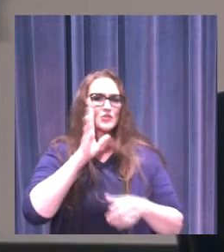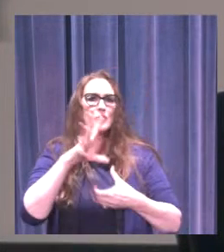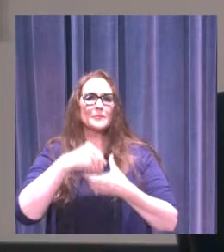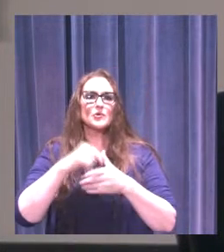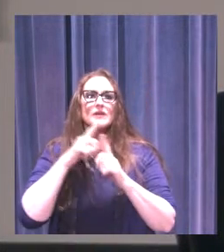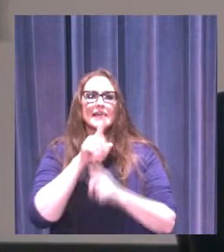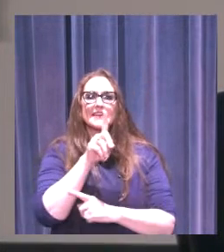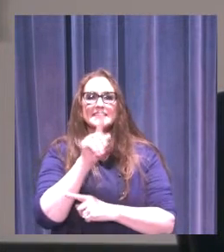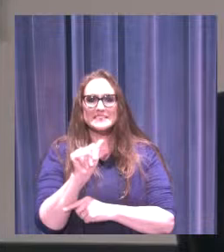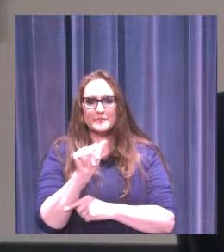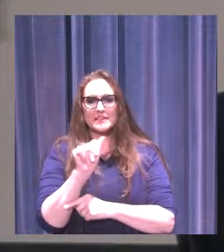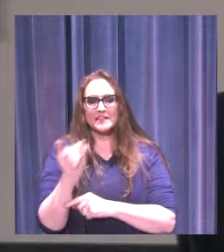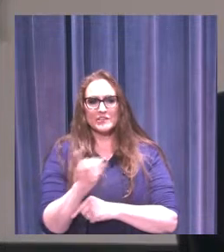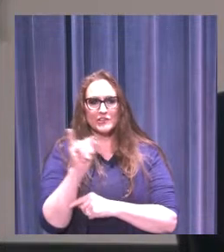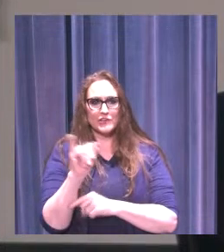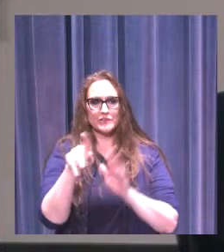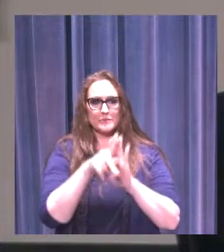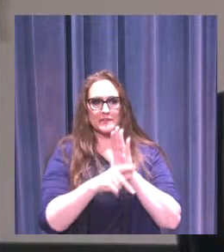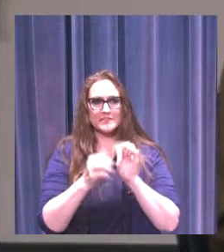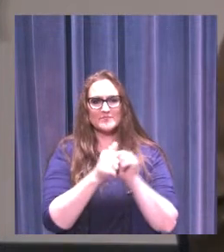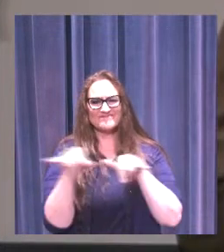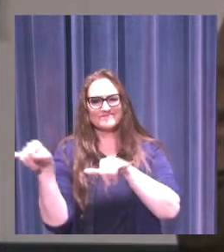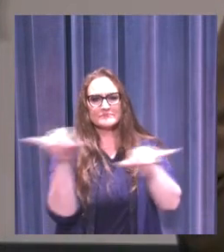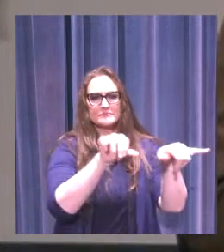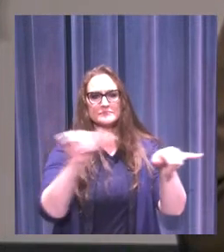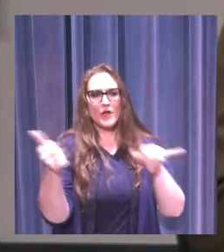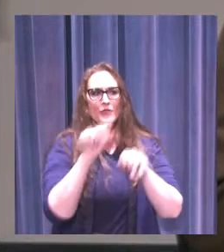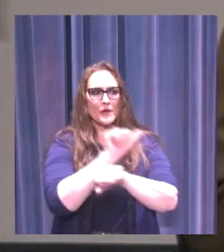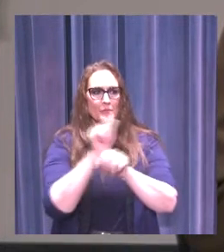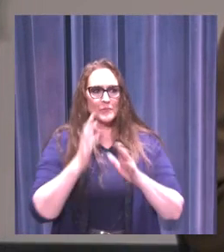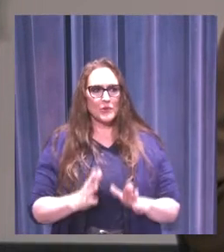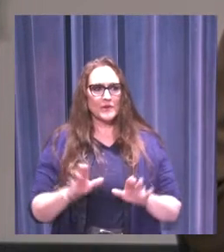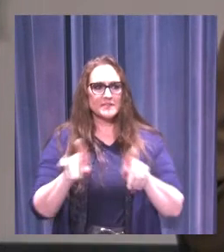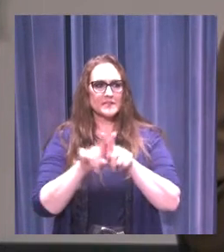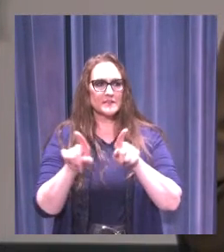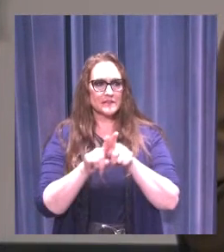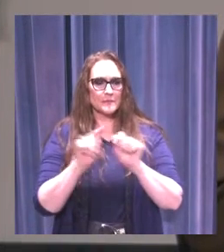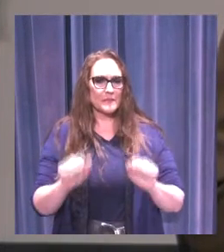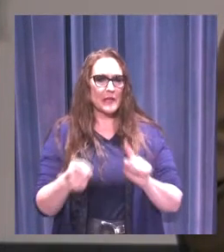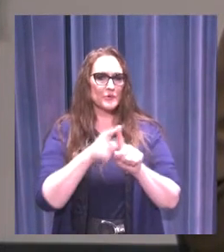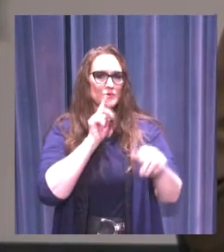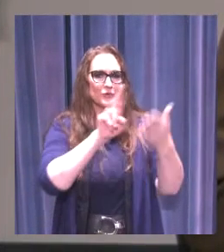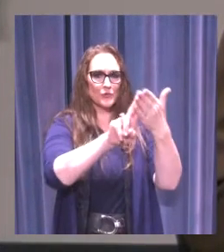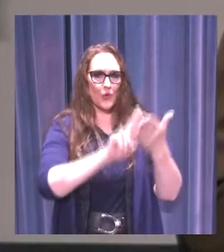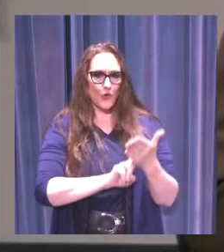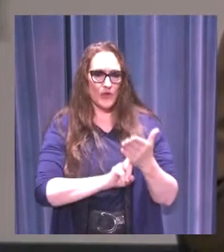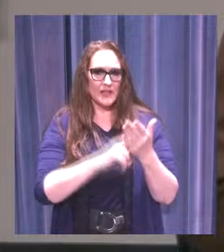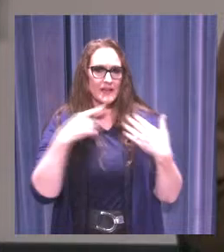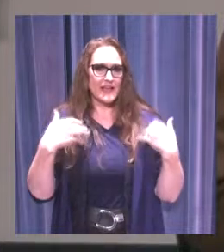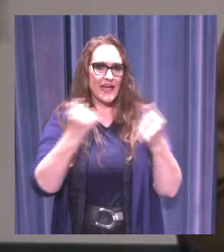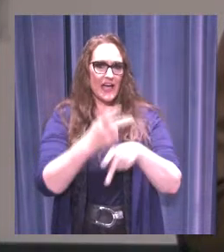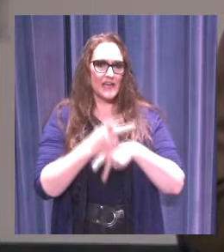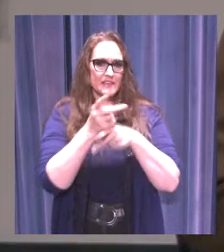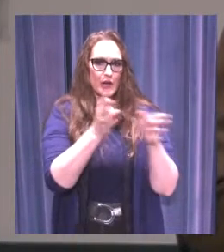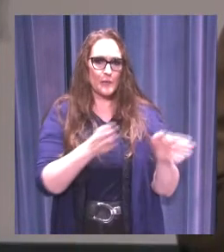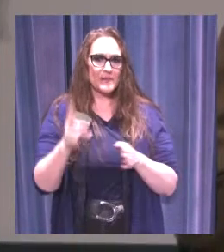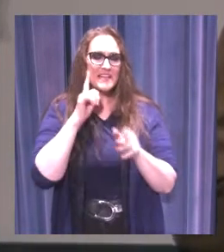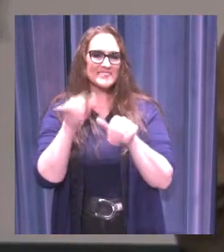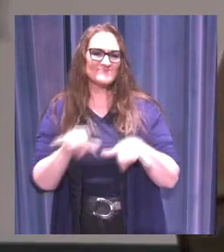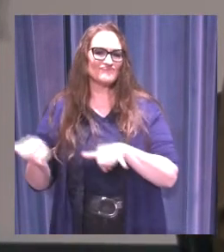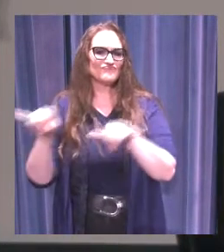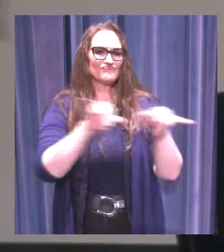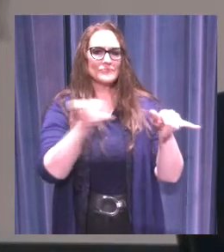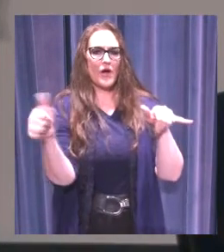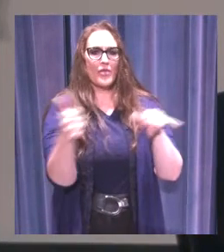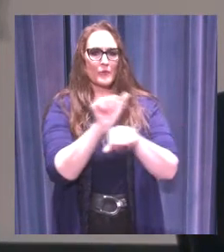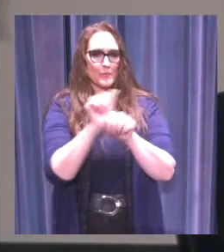on disability insurance policy consistent with other employees, as well as be able to enroll in health care plans consistent with other